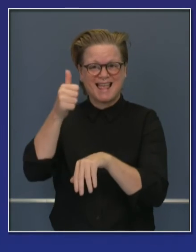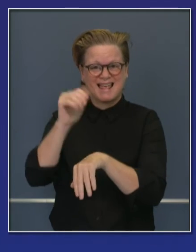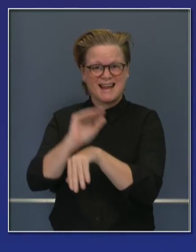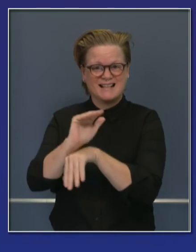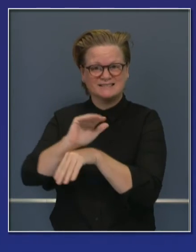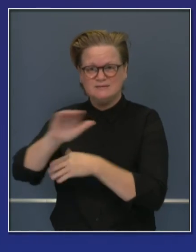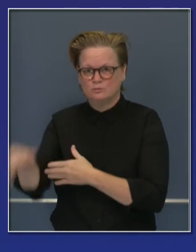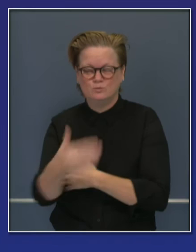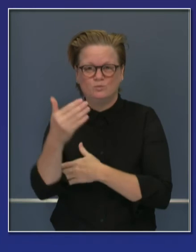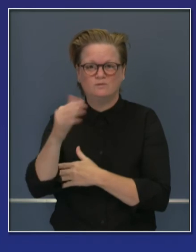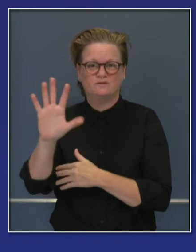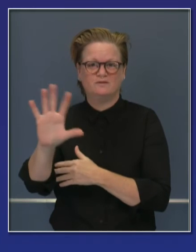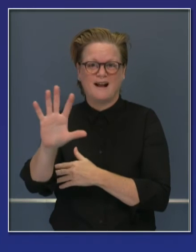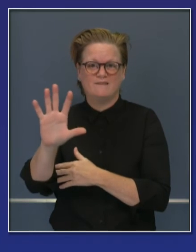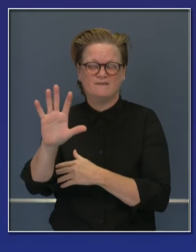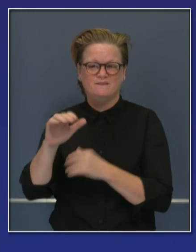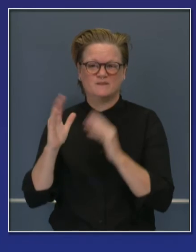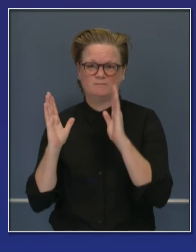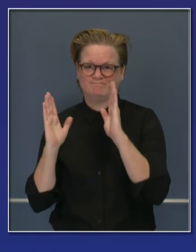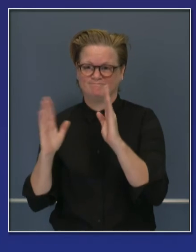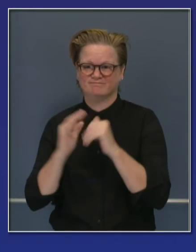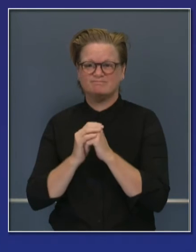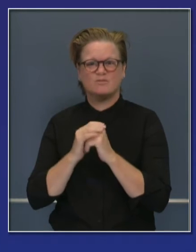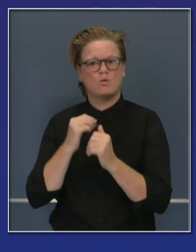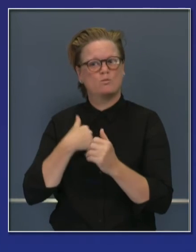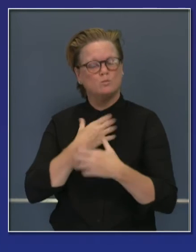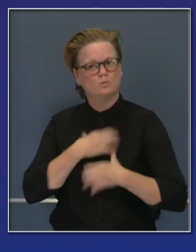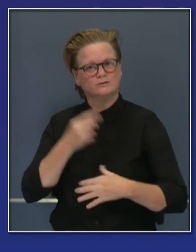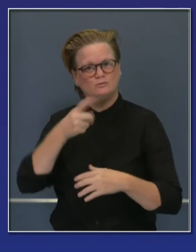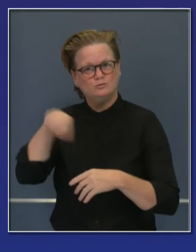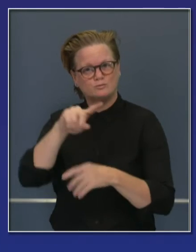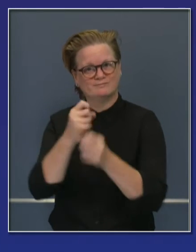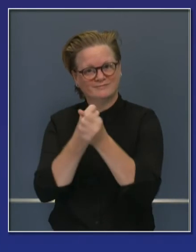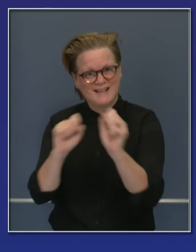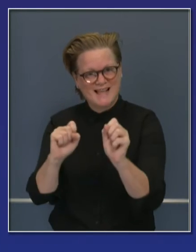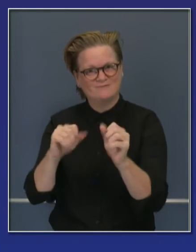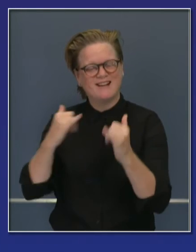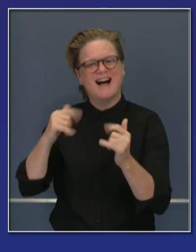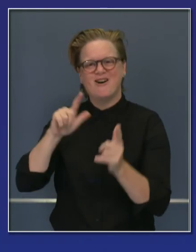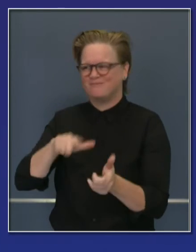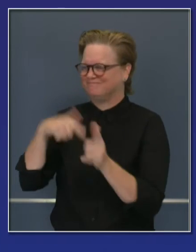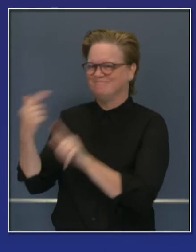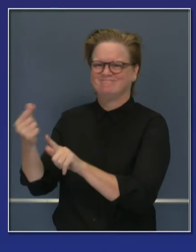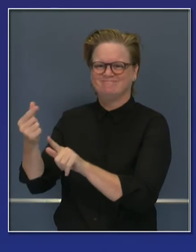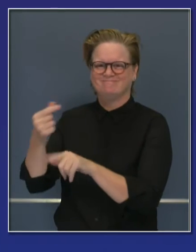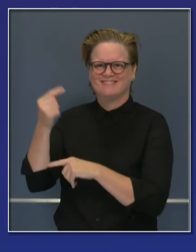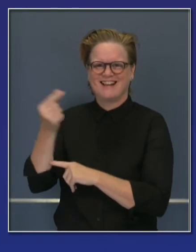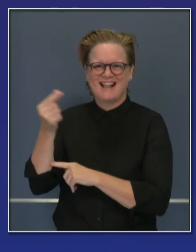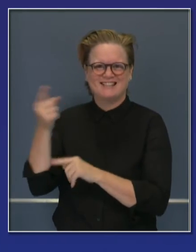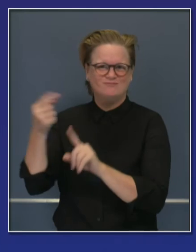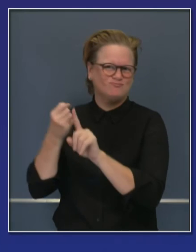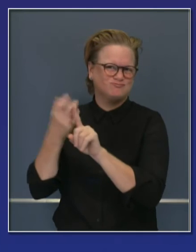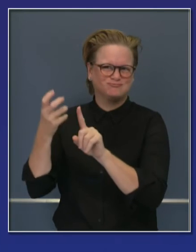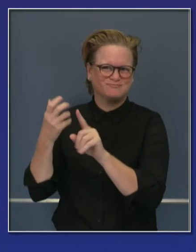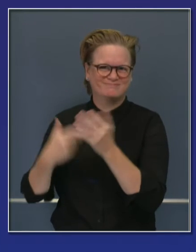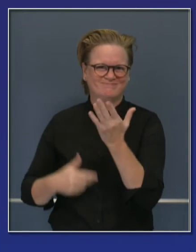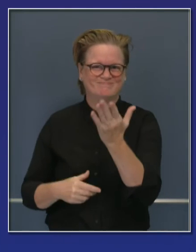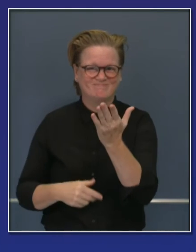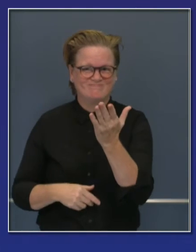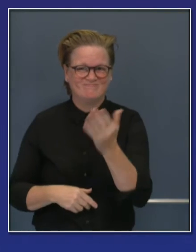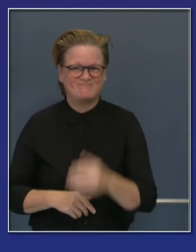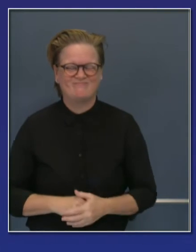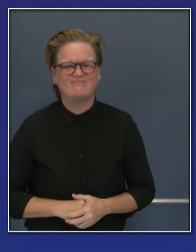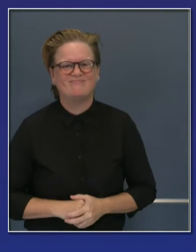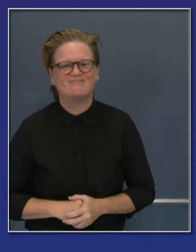working our way through this holiday season. With that, Dr. Galley. Great. Thank you, Governor, and thank